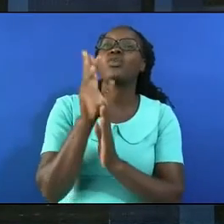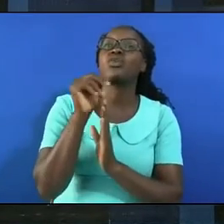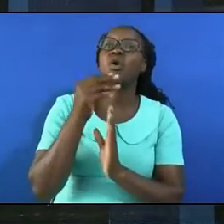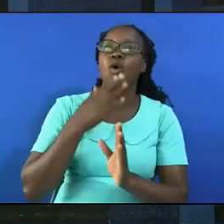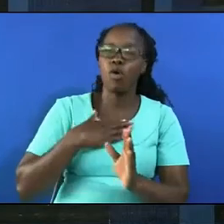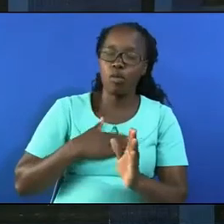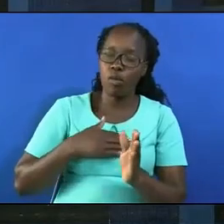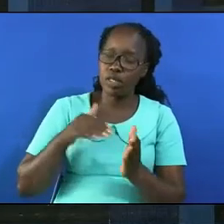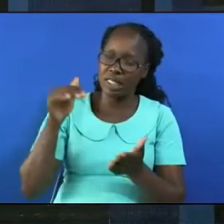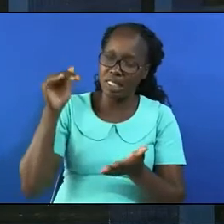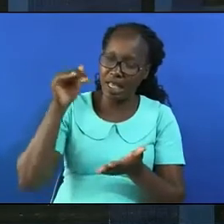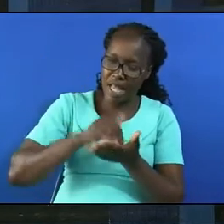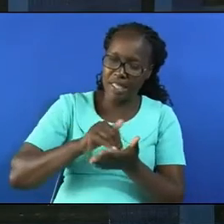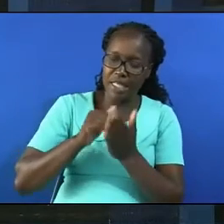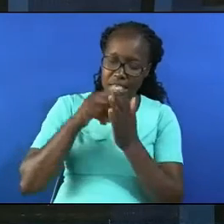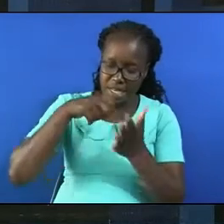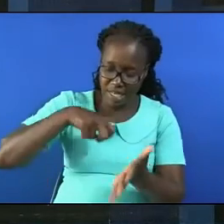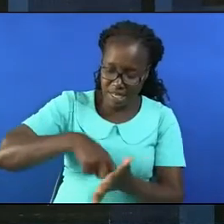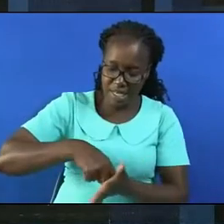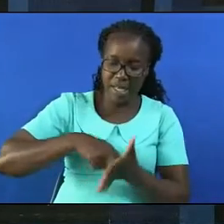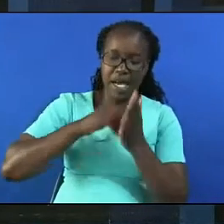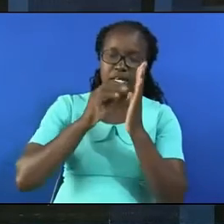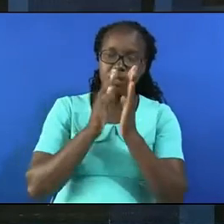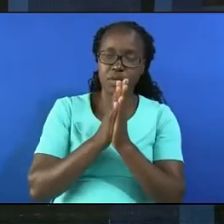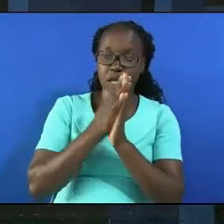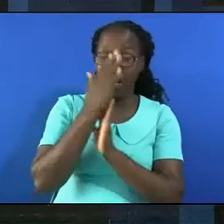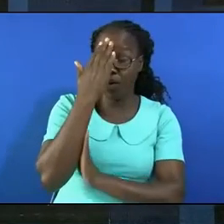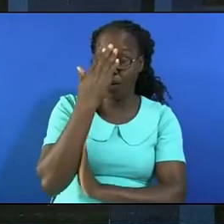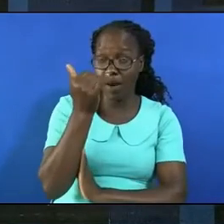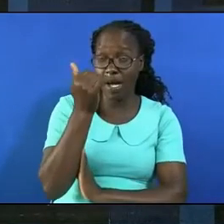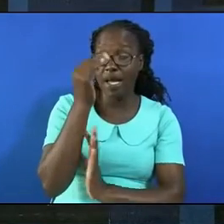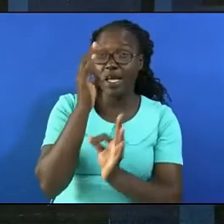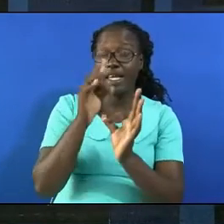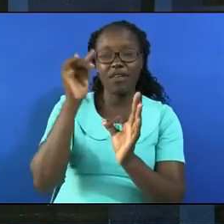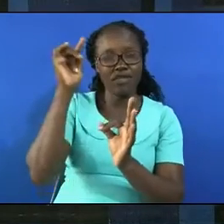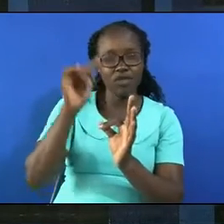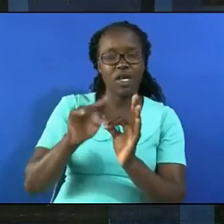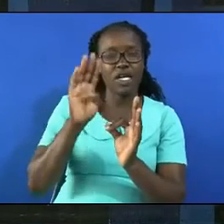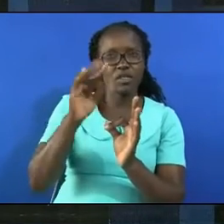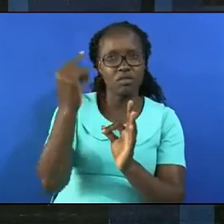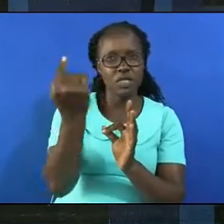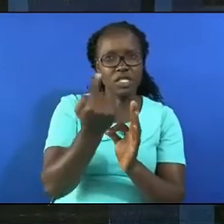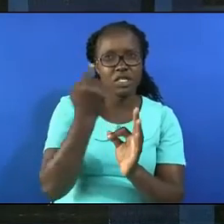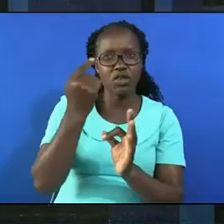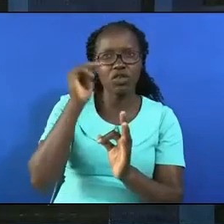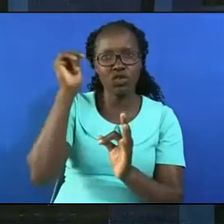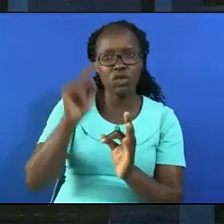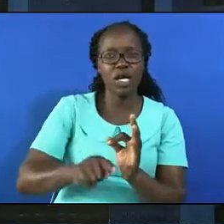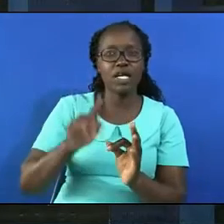else, kneel down and pray. Because if you can't be single,